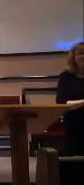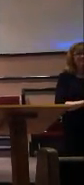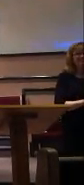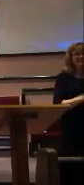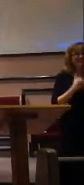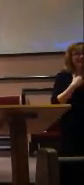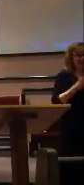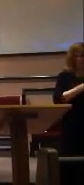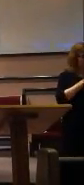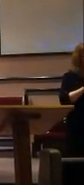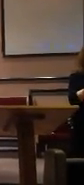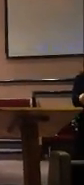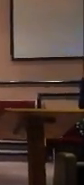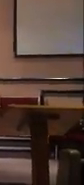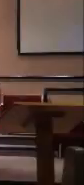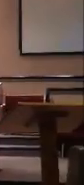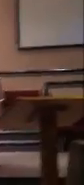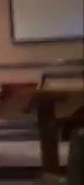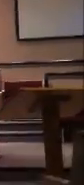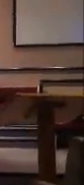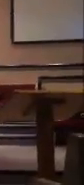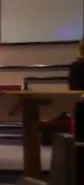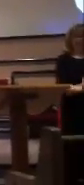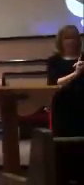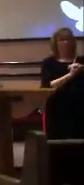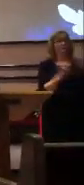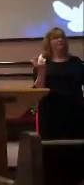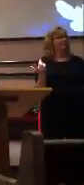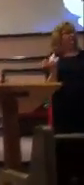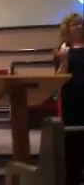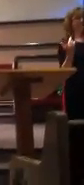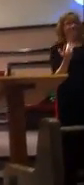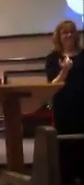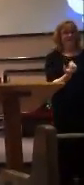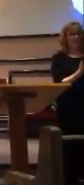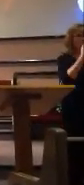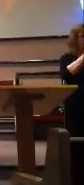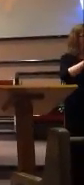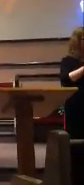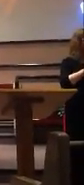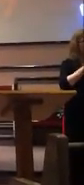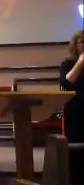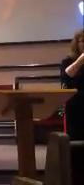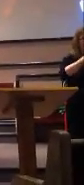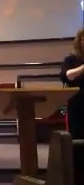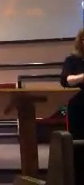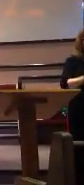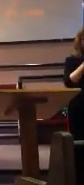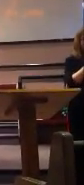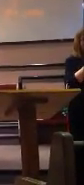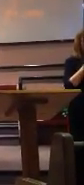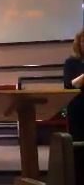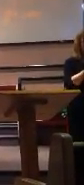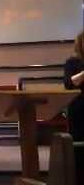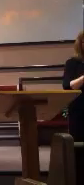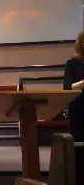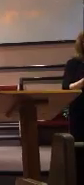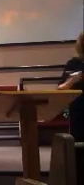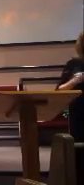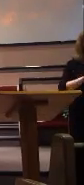time you turn around, it seems like there's a new one being created. Praise the Lord. It's just, there's an awful lot of subdivision going